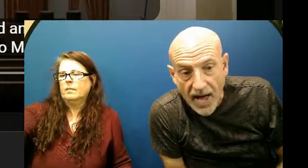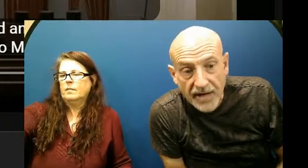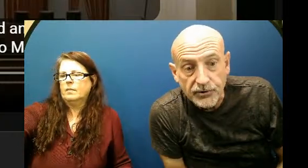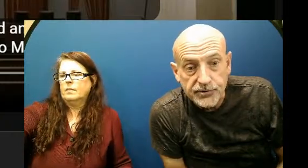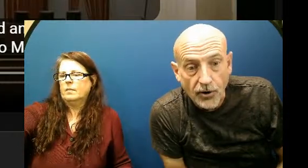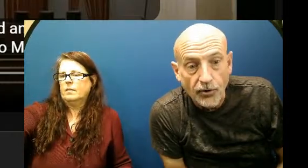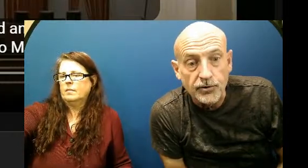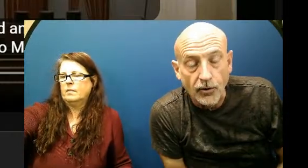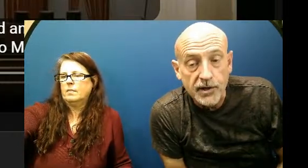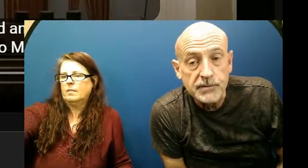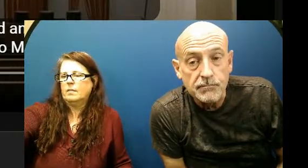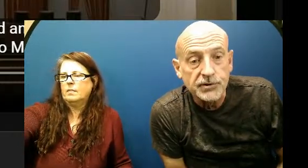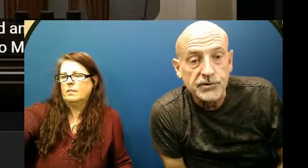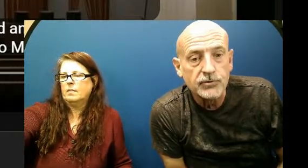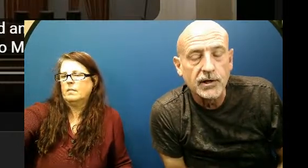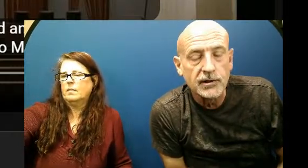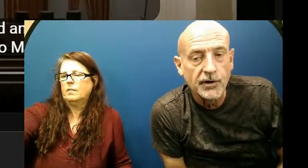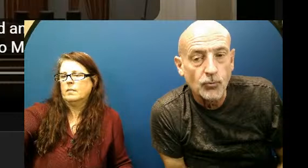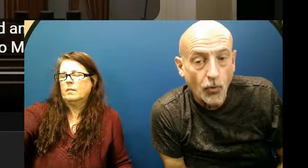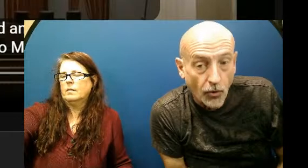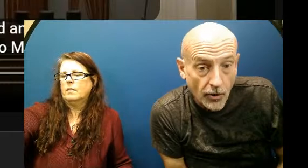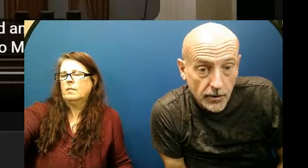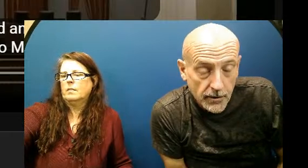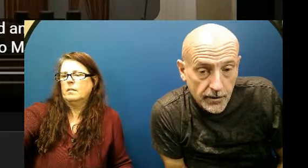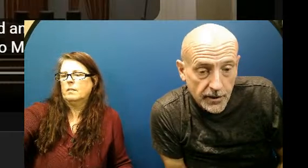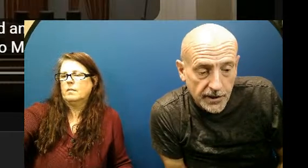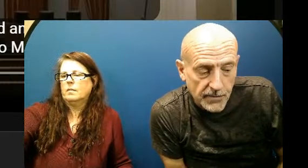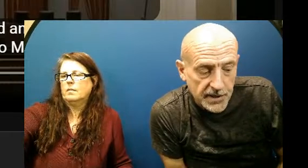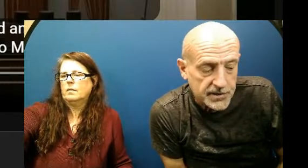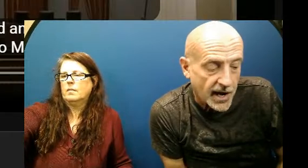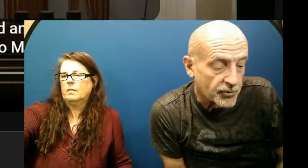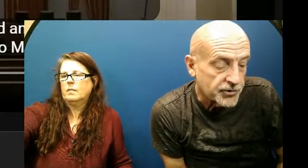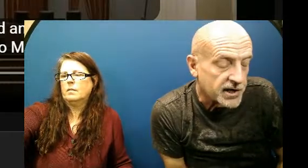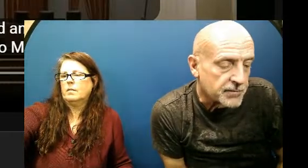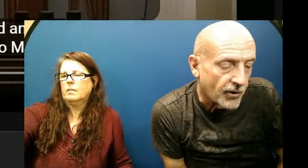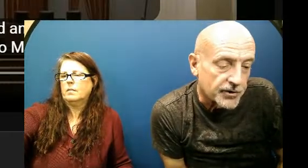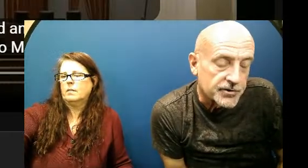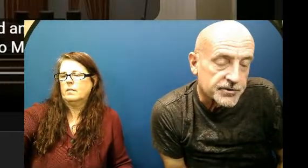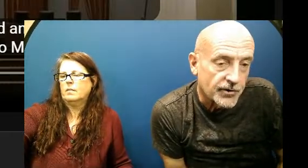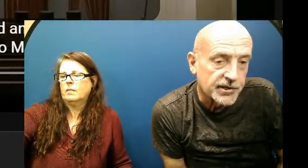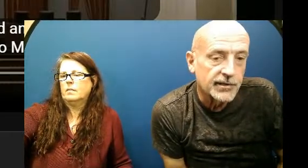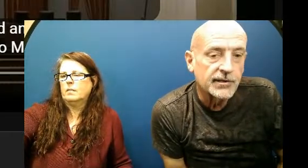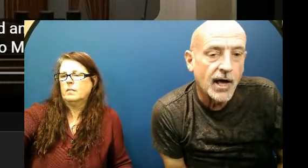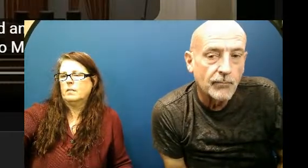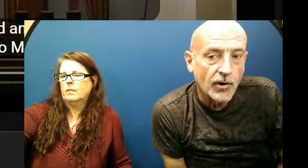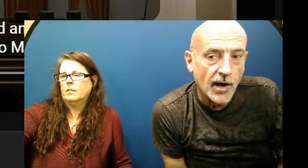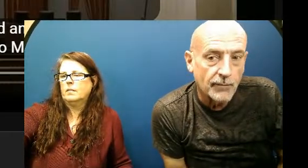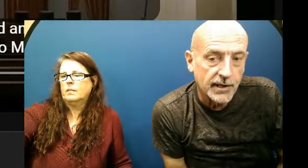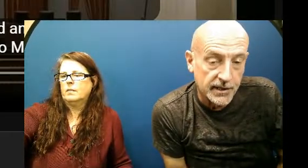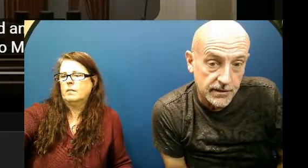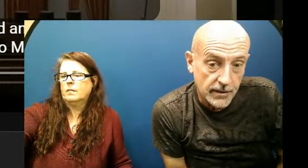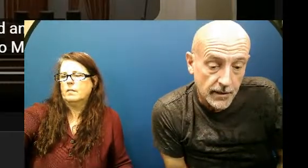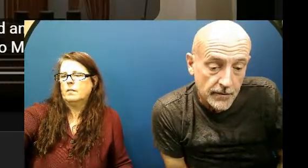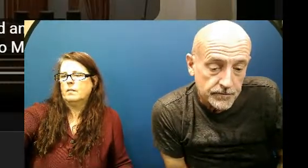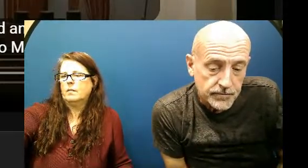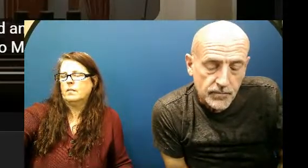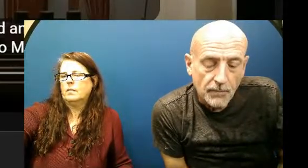active battles ongoing, but no declared war. In the meantime, we're trading partners, so it's a lot more